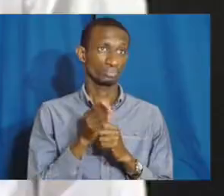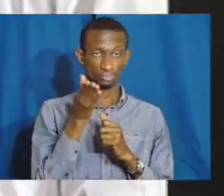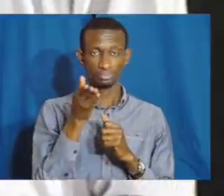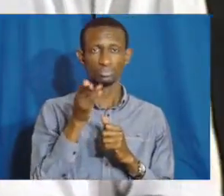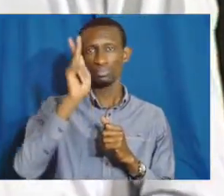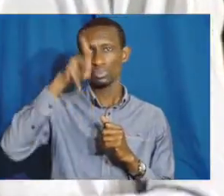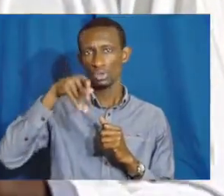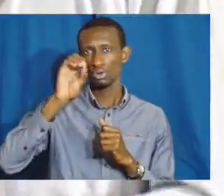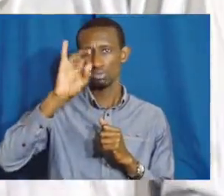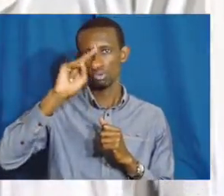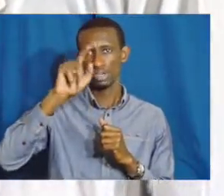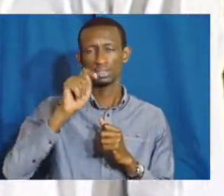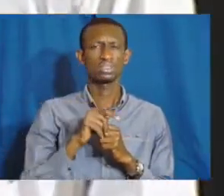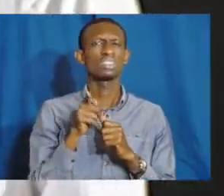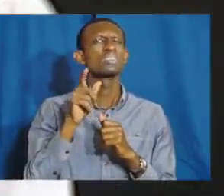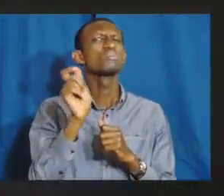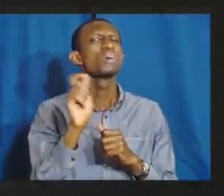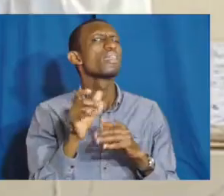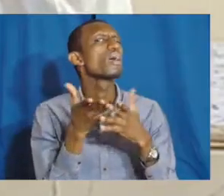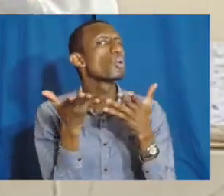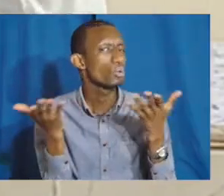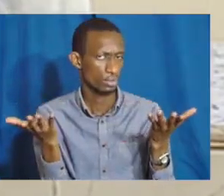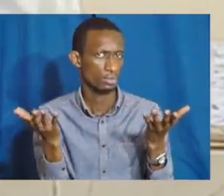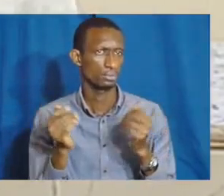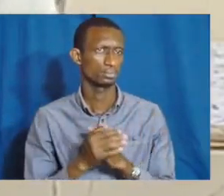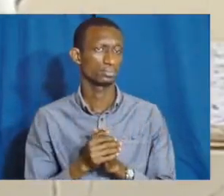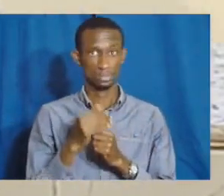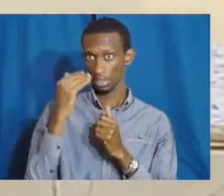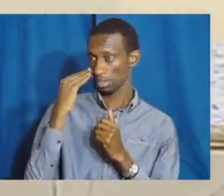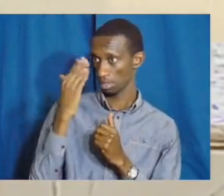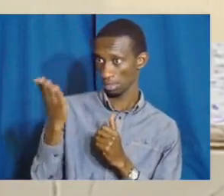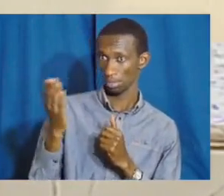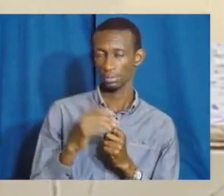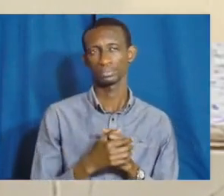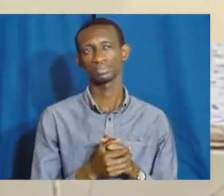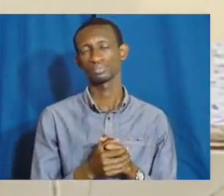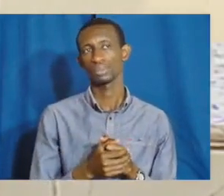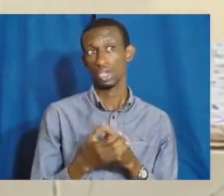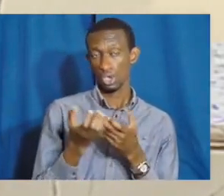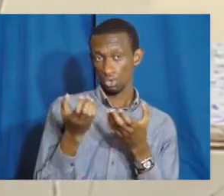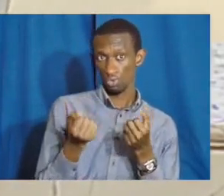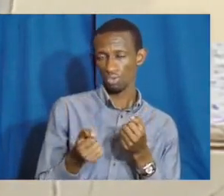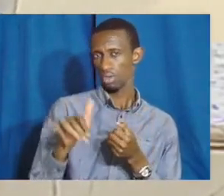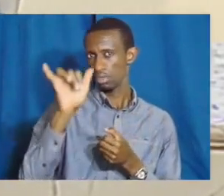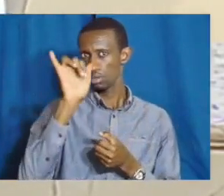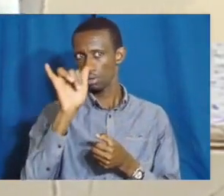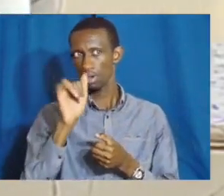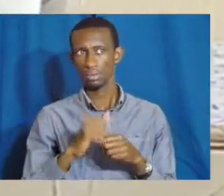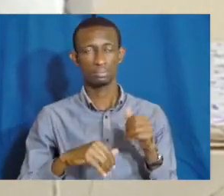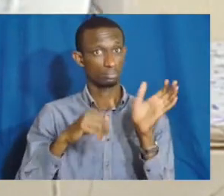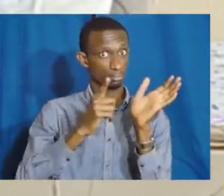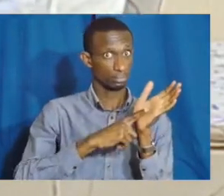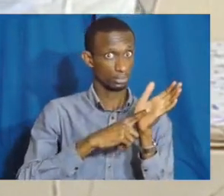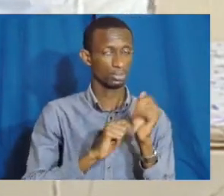Point-intercept form. How do we write this? Look at it. We have y minus y1